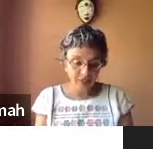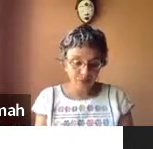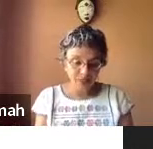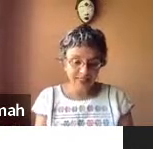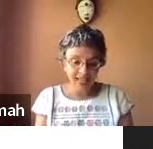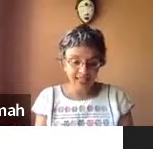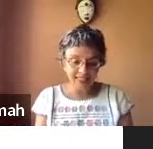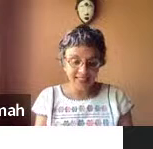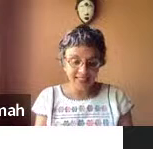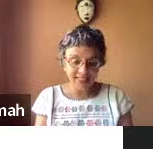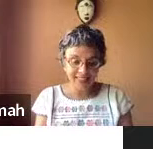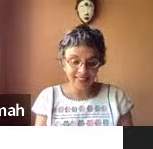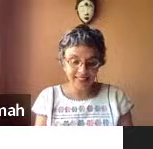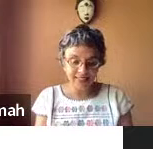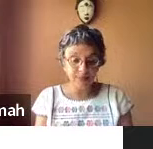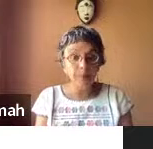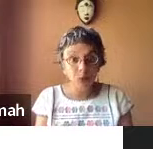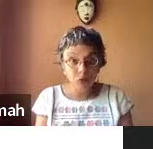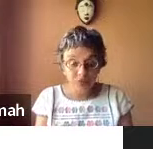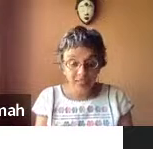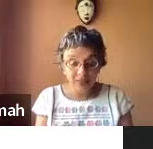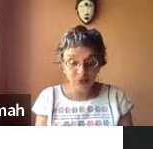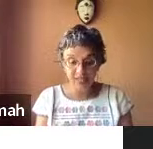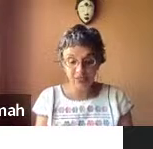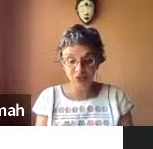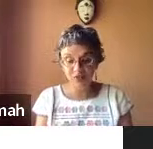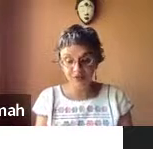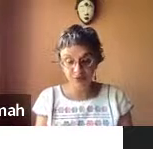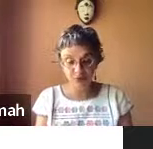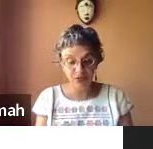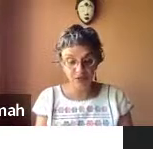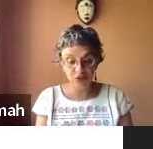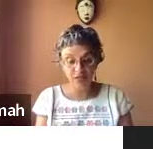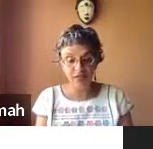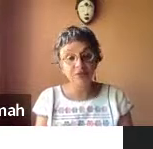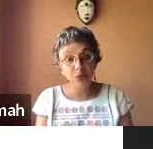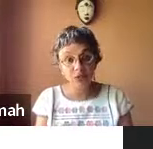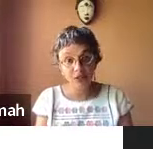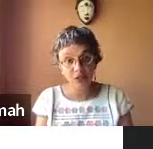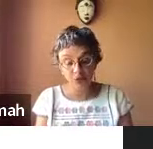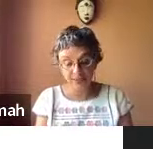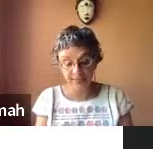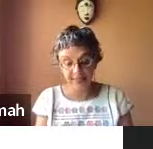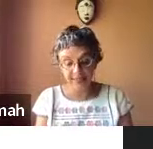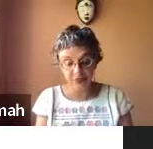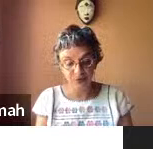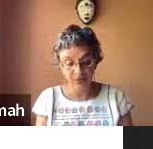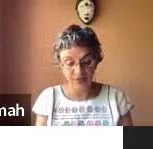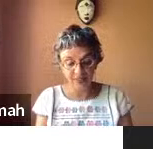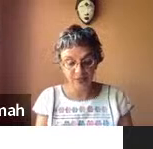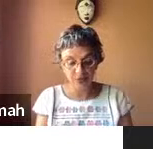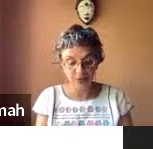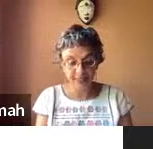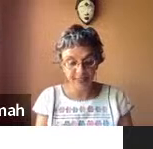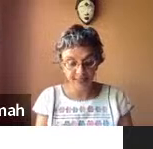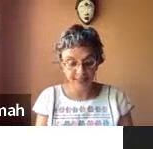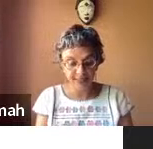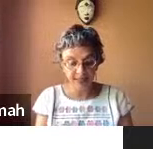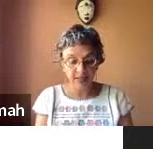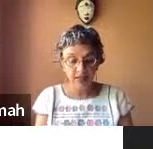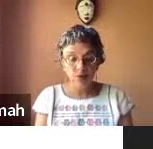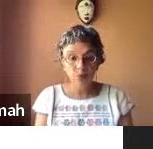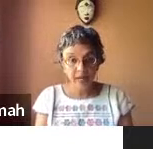The target was set in the Maputo Declaration of Agriculture and Food Security in